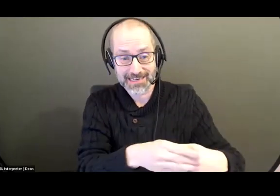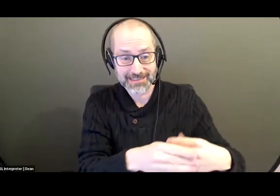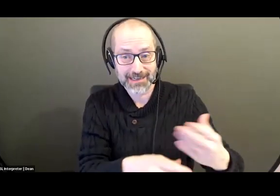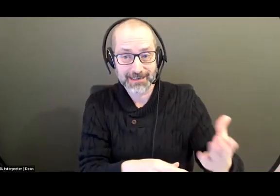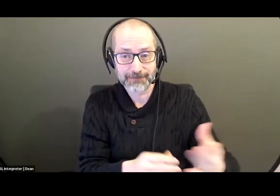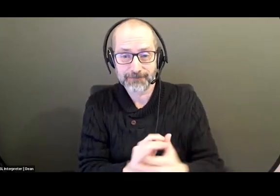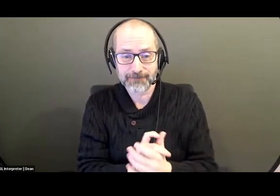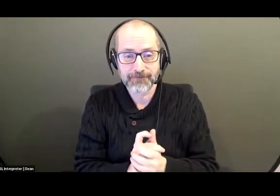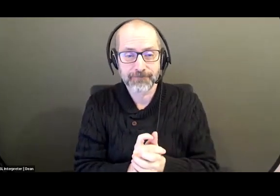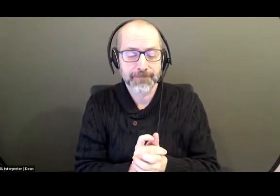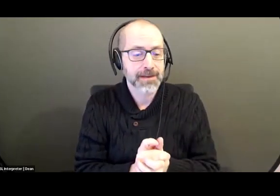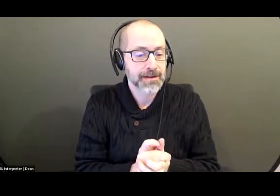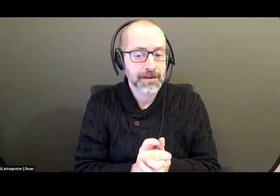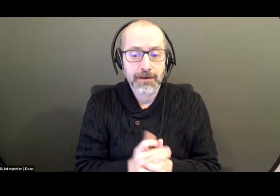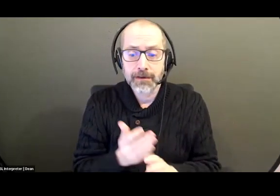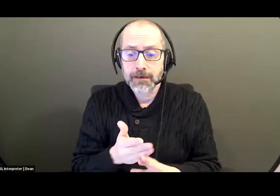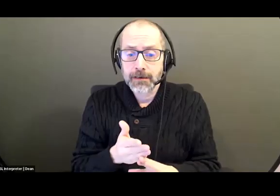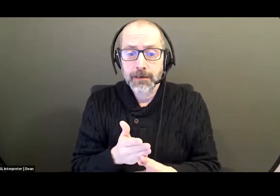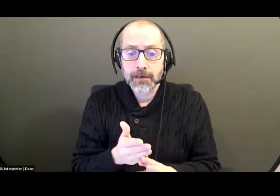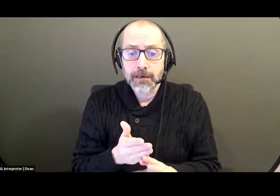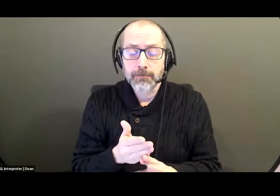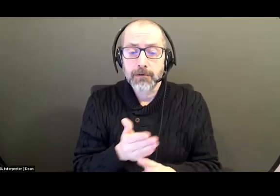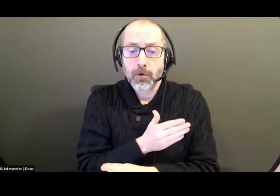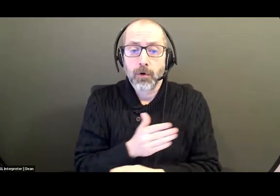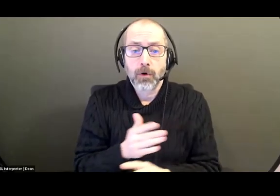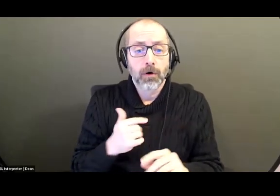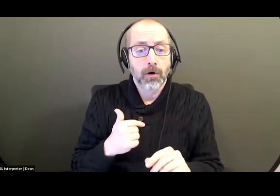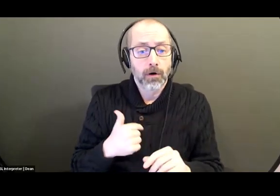today. Next slide.